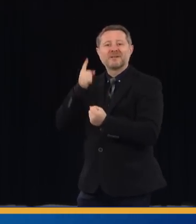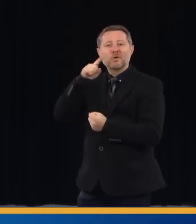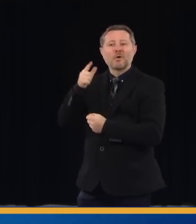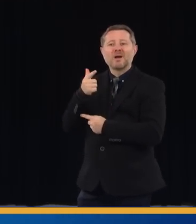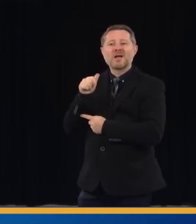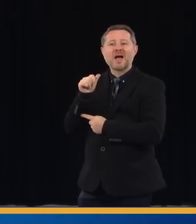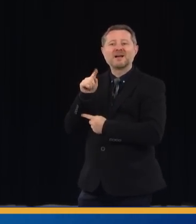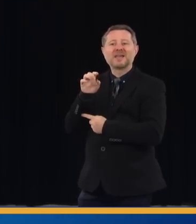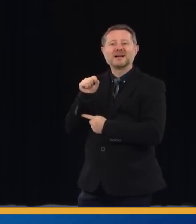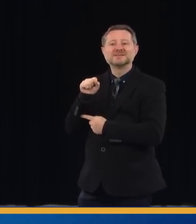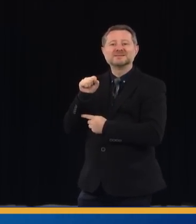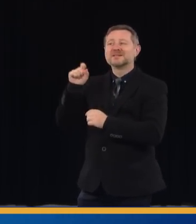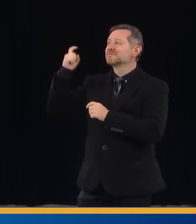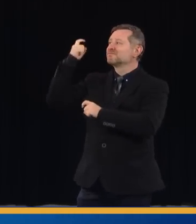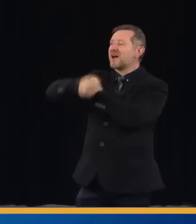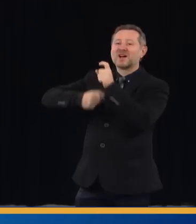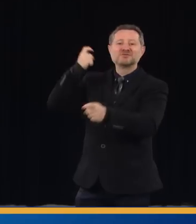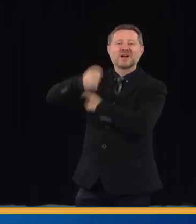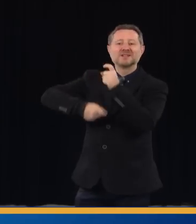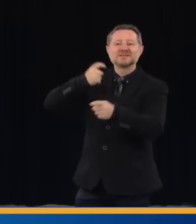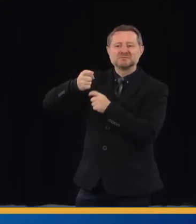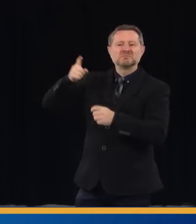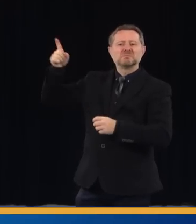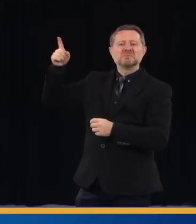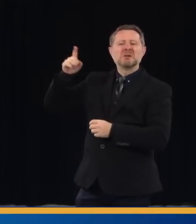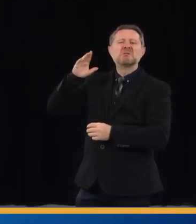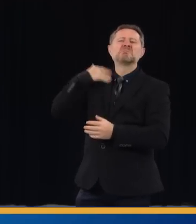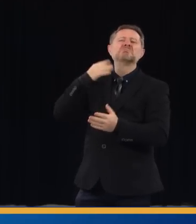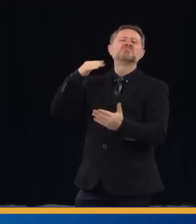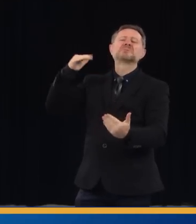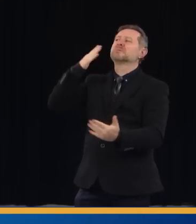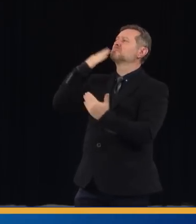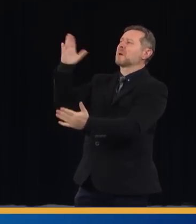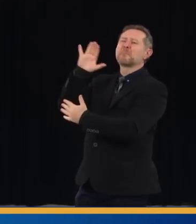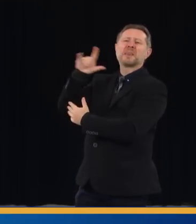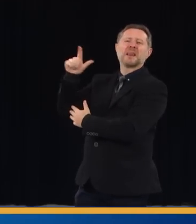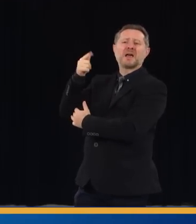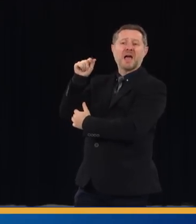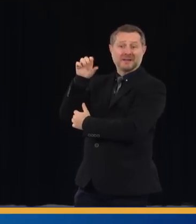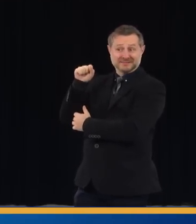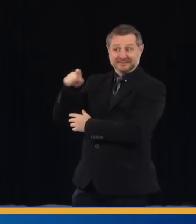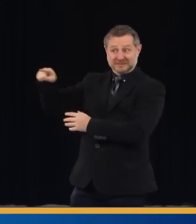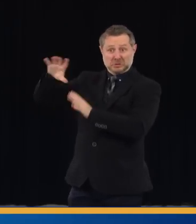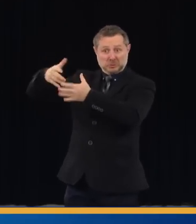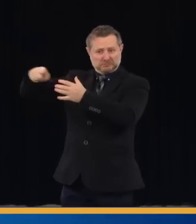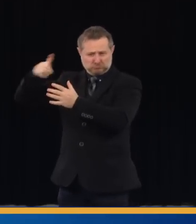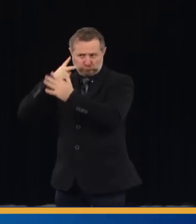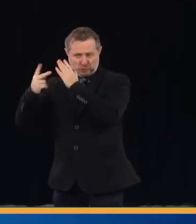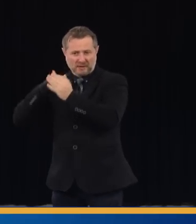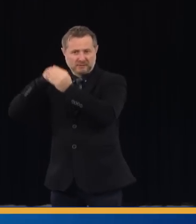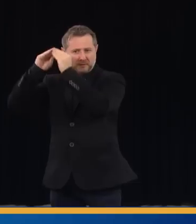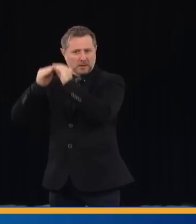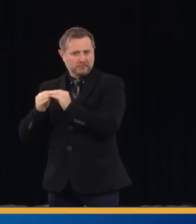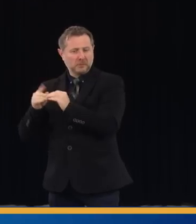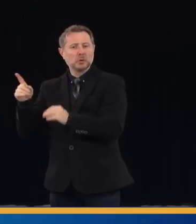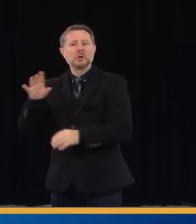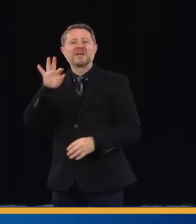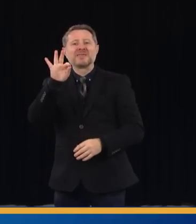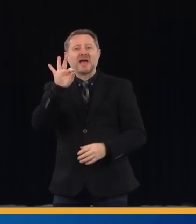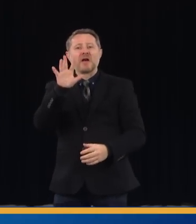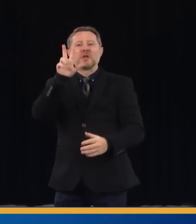that projects 93,000 Americans will lose their life by the time this is